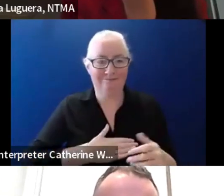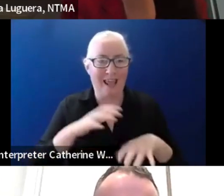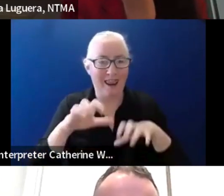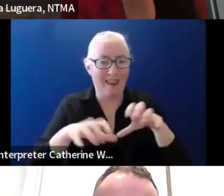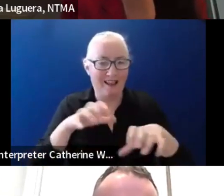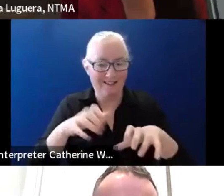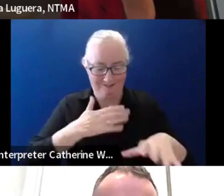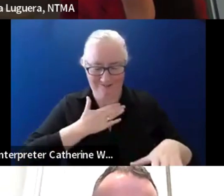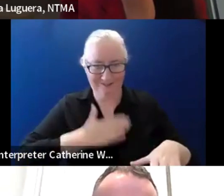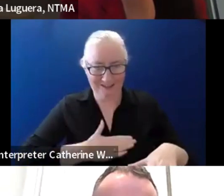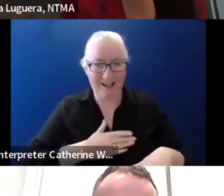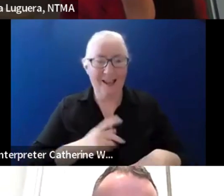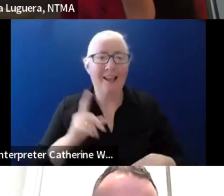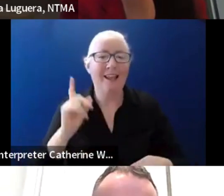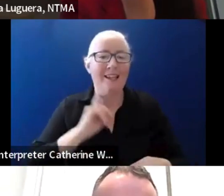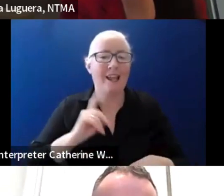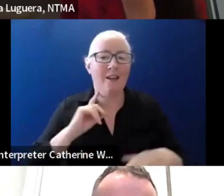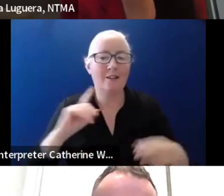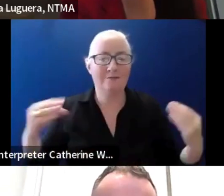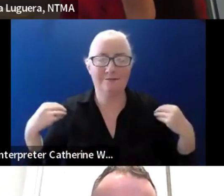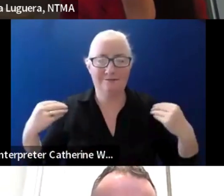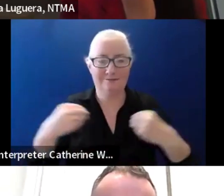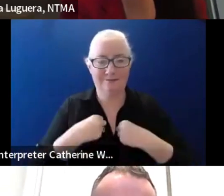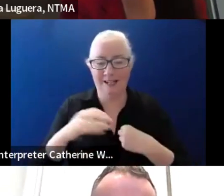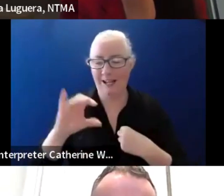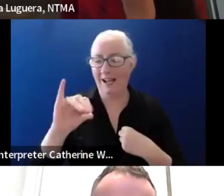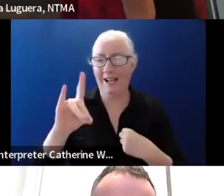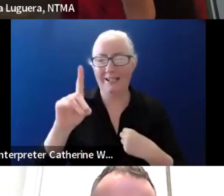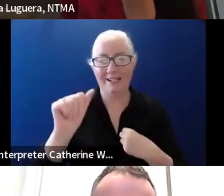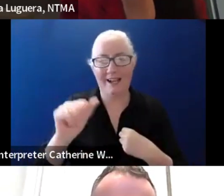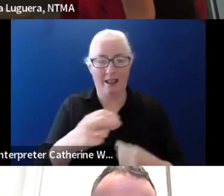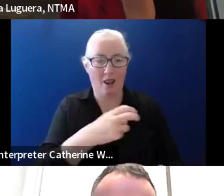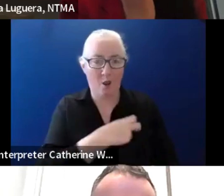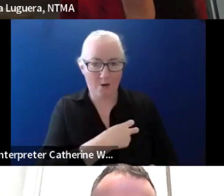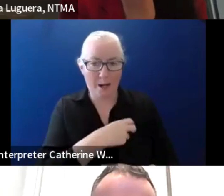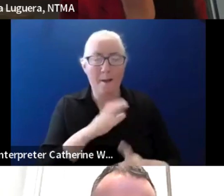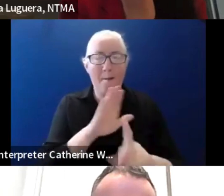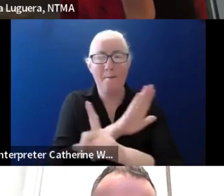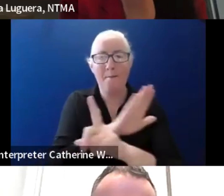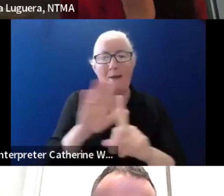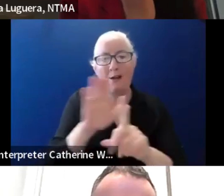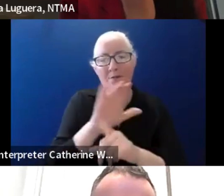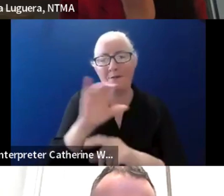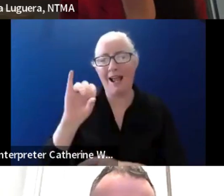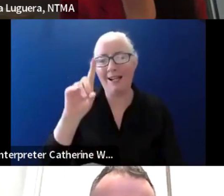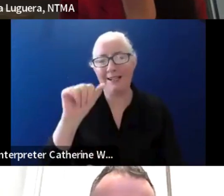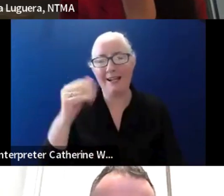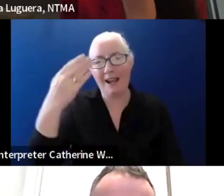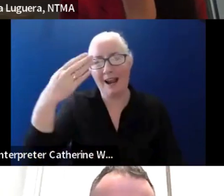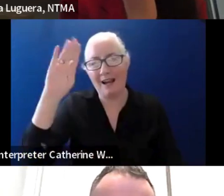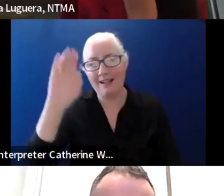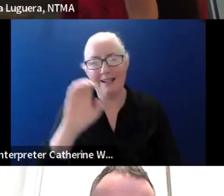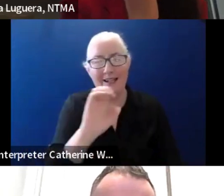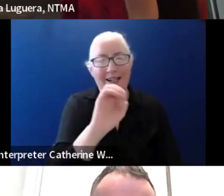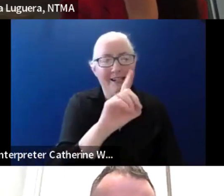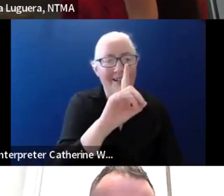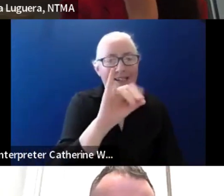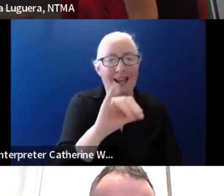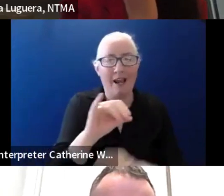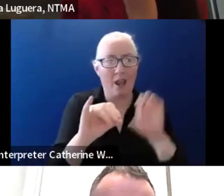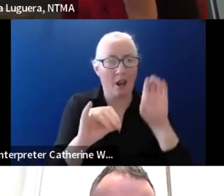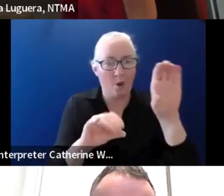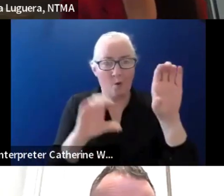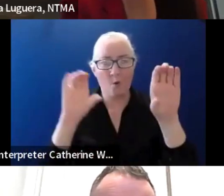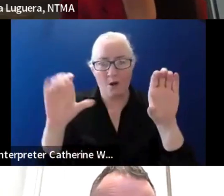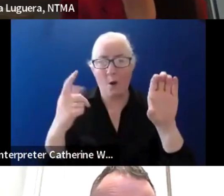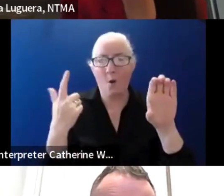a yellow blazer with an IDA Ireland logo. And my background is the IDA Ireland EDI logo, which is